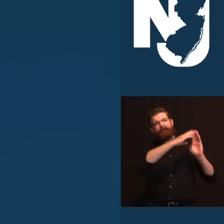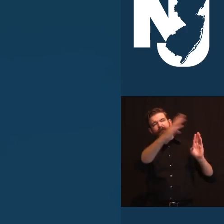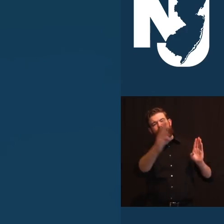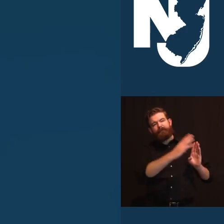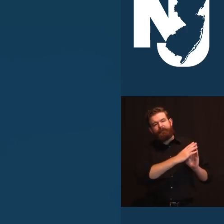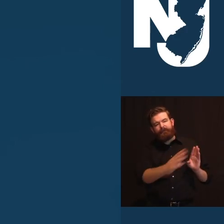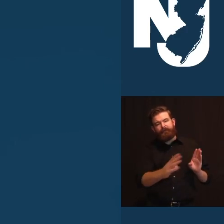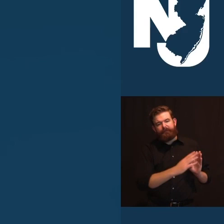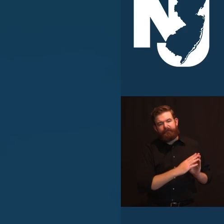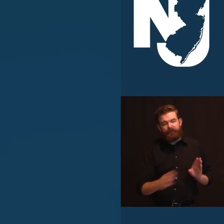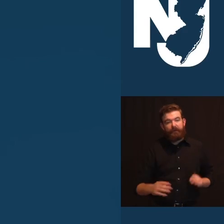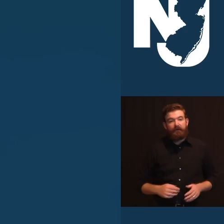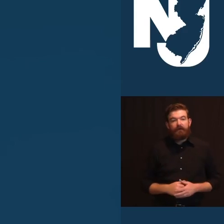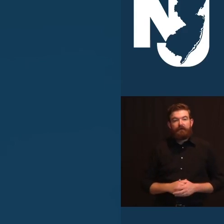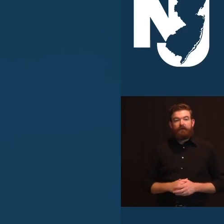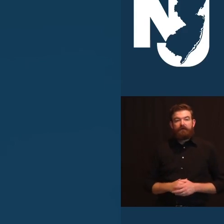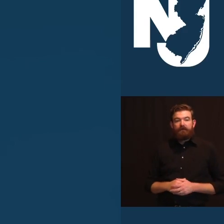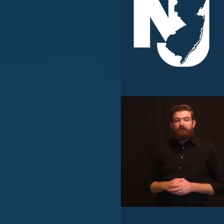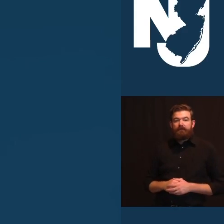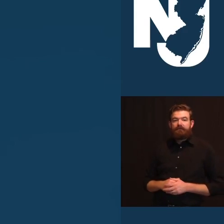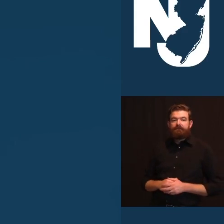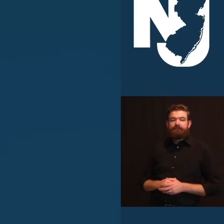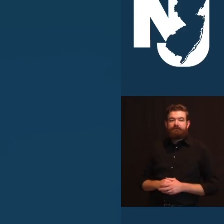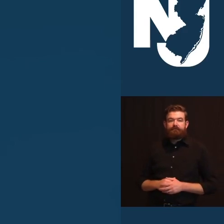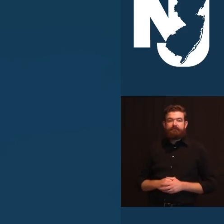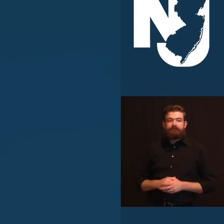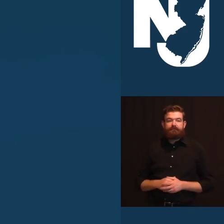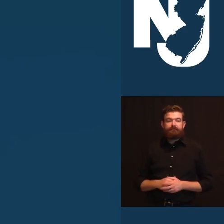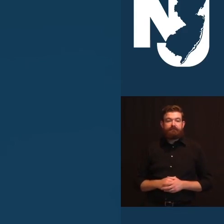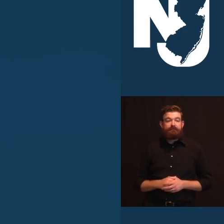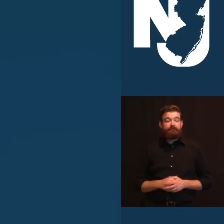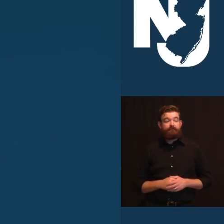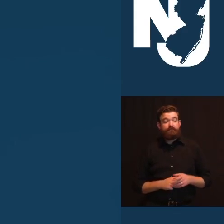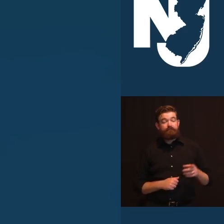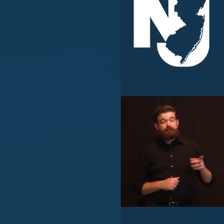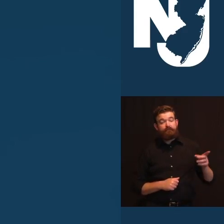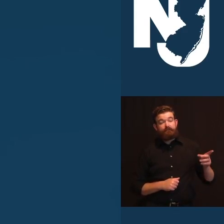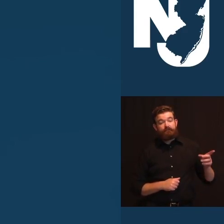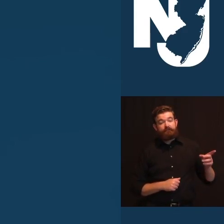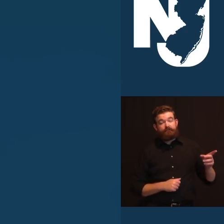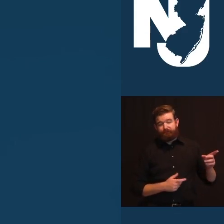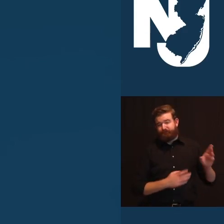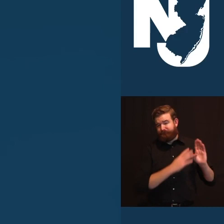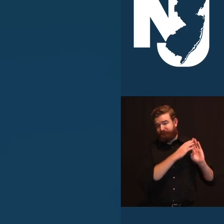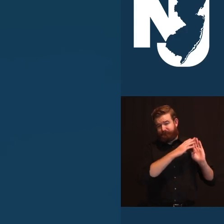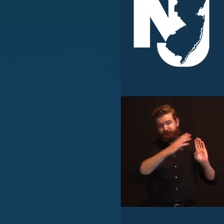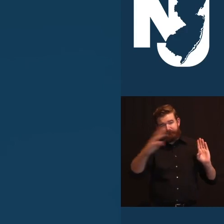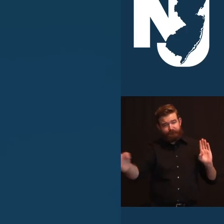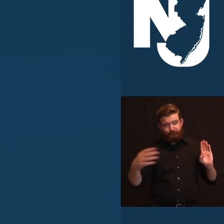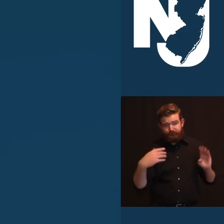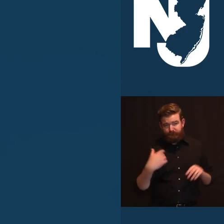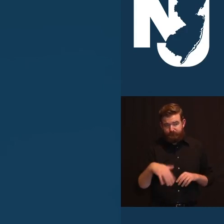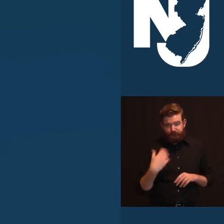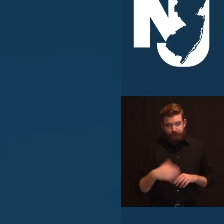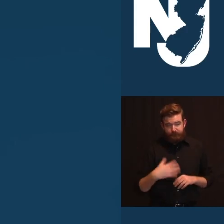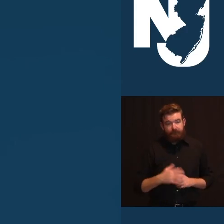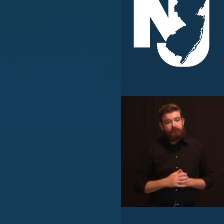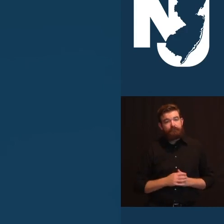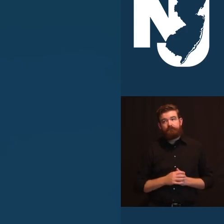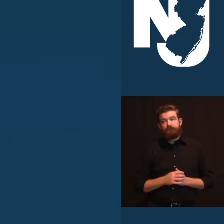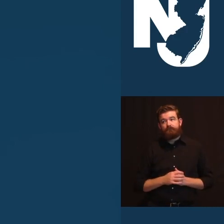Sue, this is before your time. An extensive vinyl collection, I'm kidding you. Those records being the stand-in for the times he couldn't